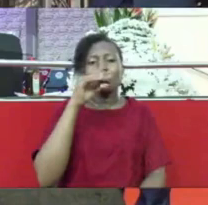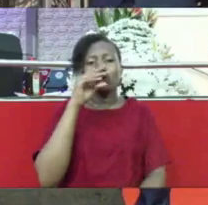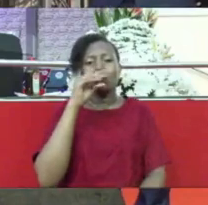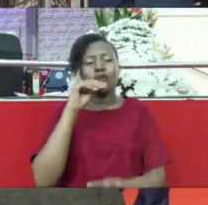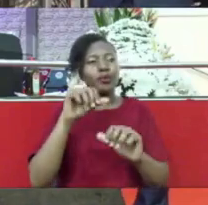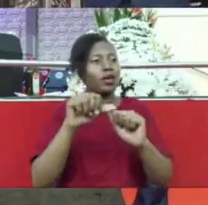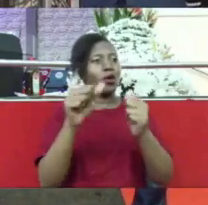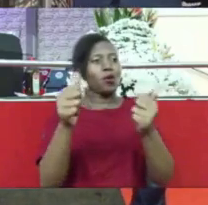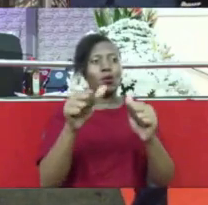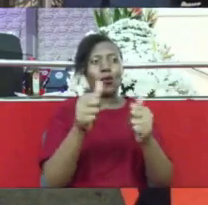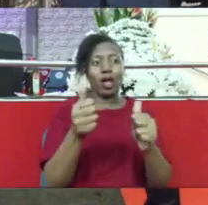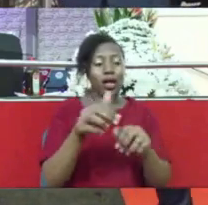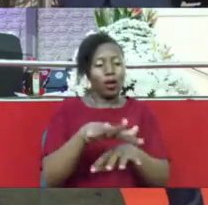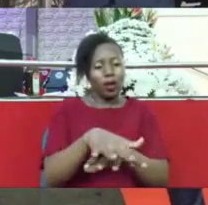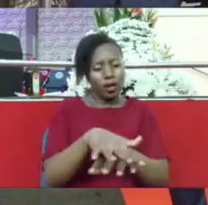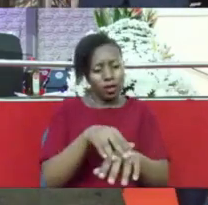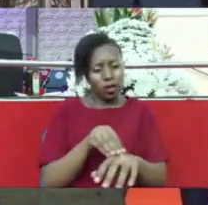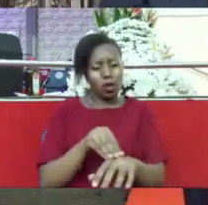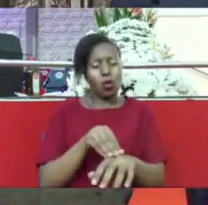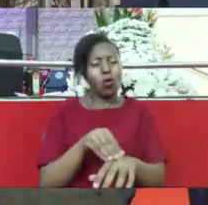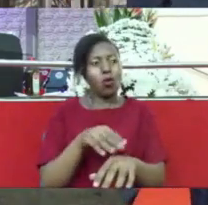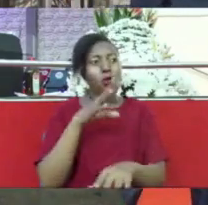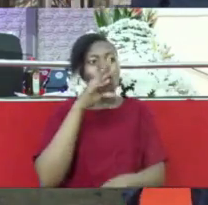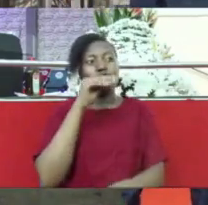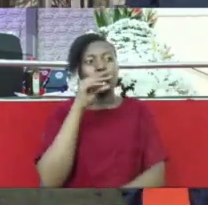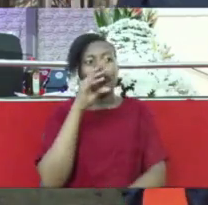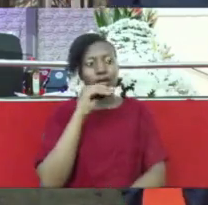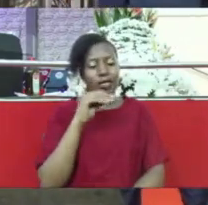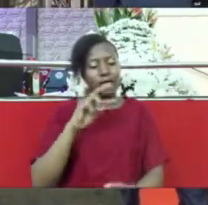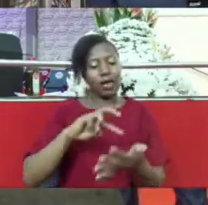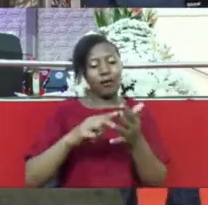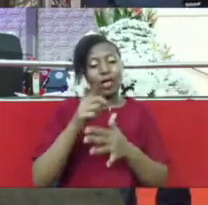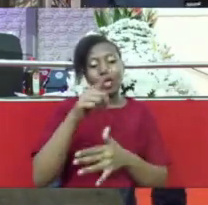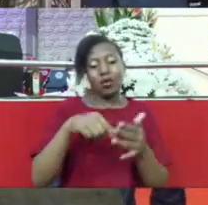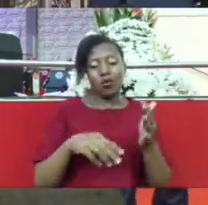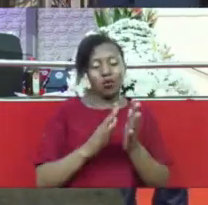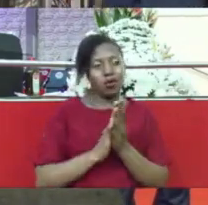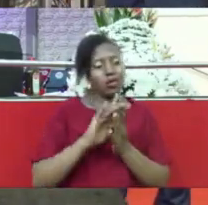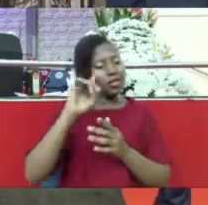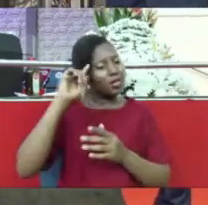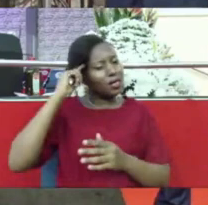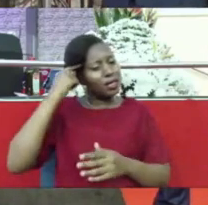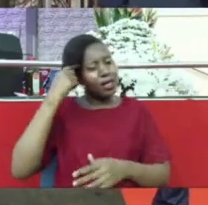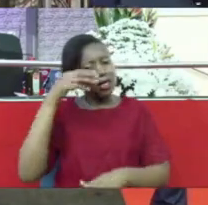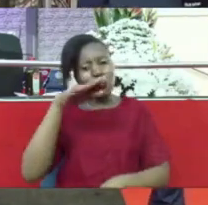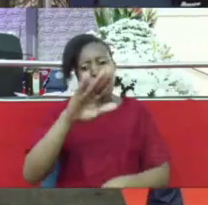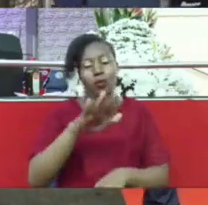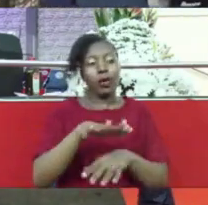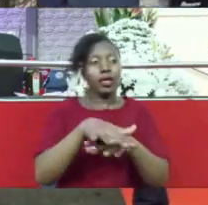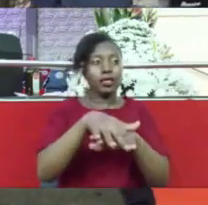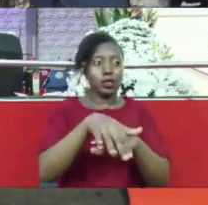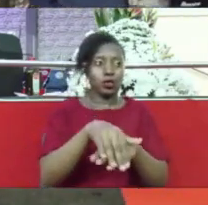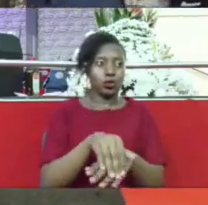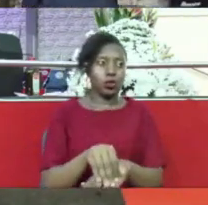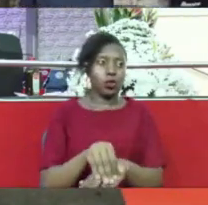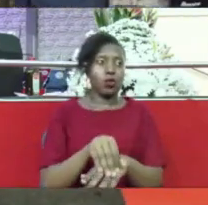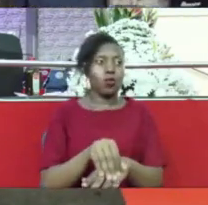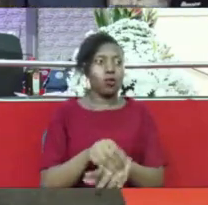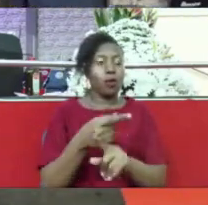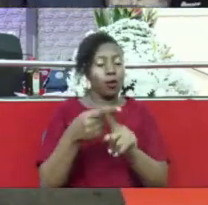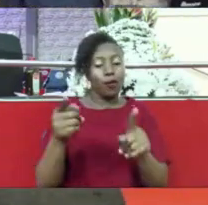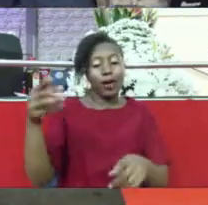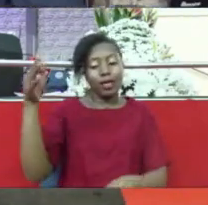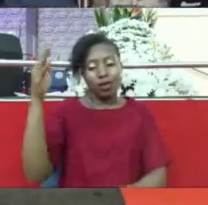slow of speech. Na kwamba wewe uko na shida ya matamshi. Meaning that your thinking is also slow. Inamaanisha kwamba hata muongezi yako sio mzuri. But God